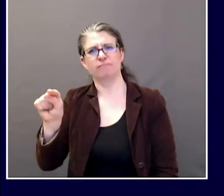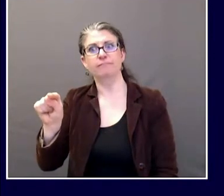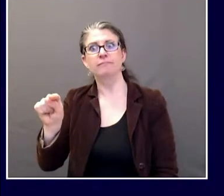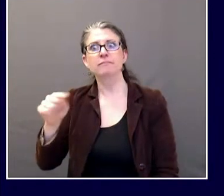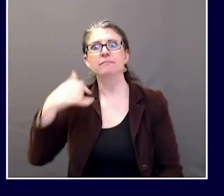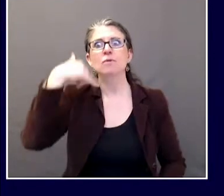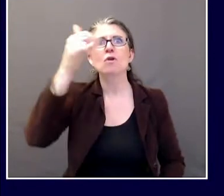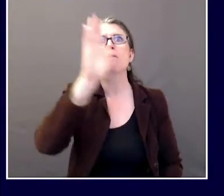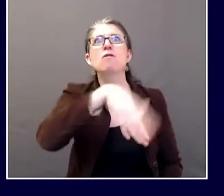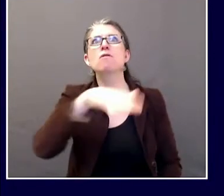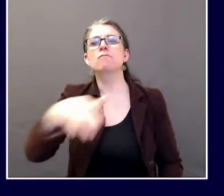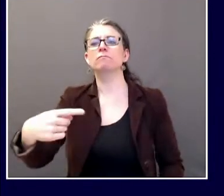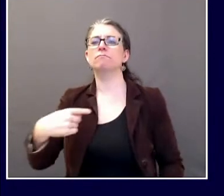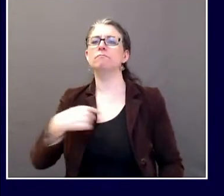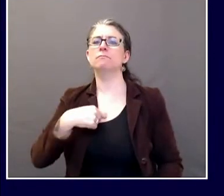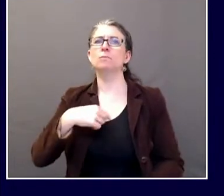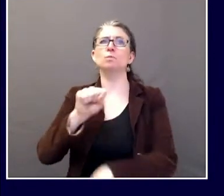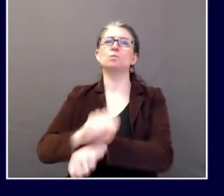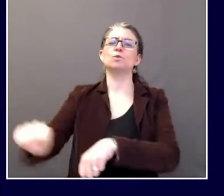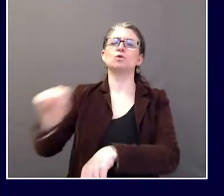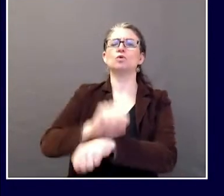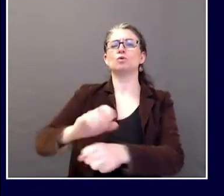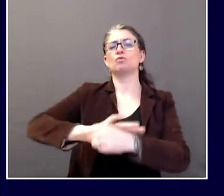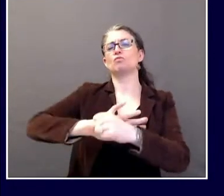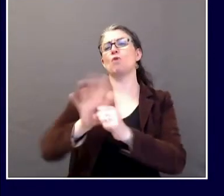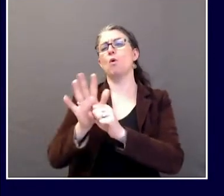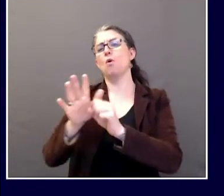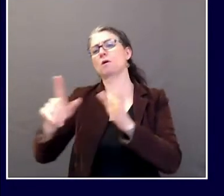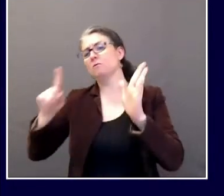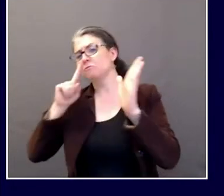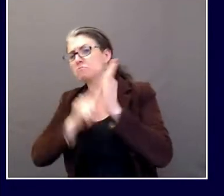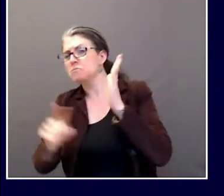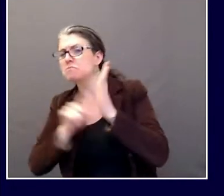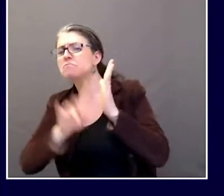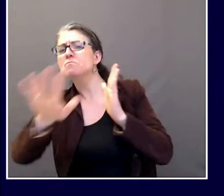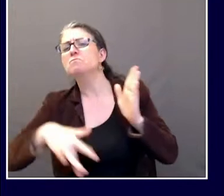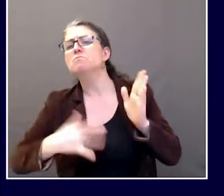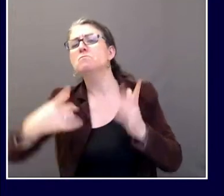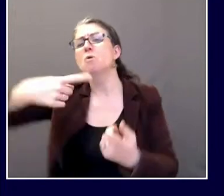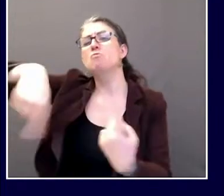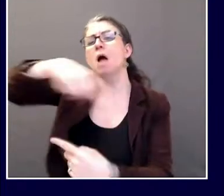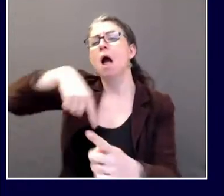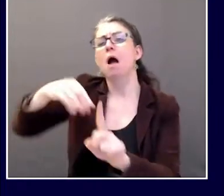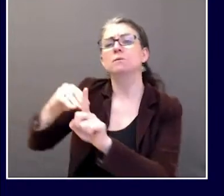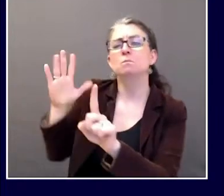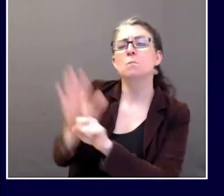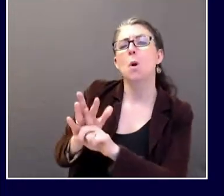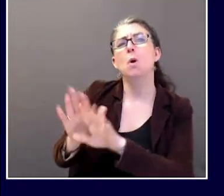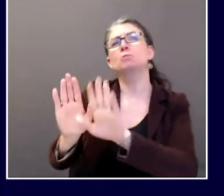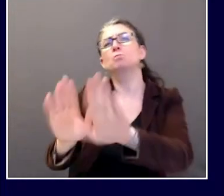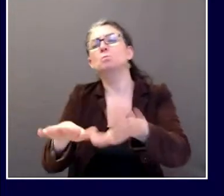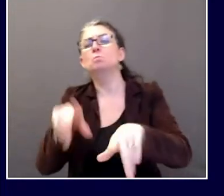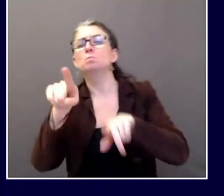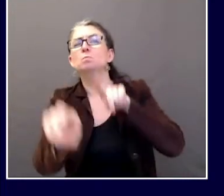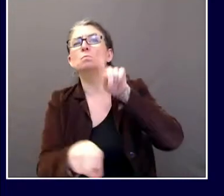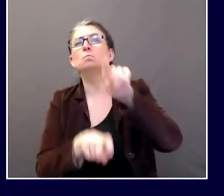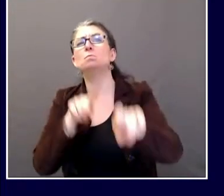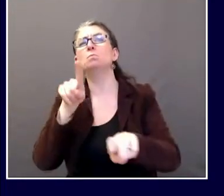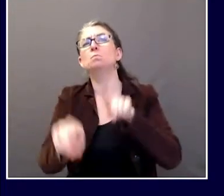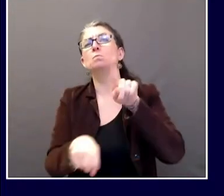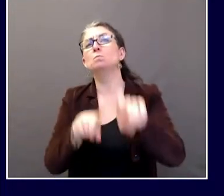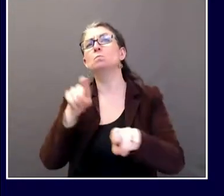either contact tracers or people claiming to be confirming a vaccine appointment. In